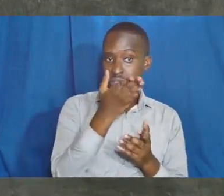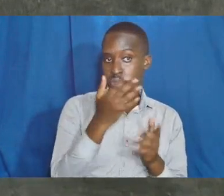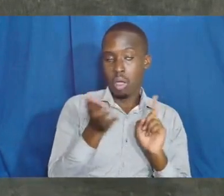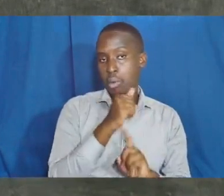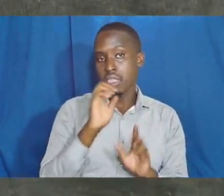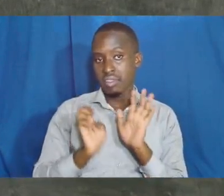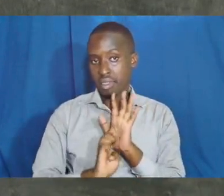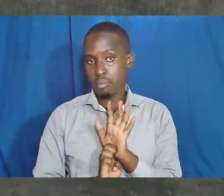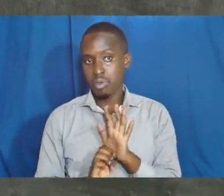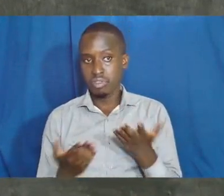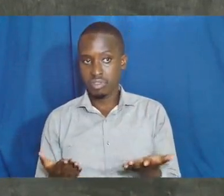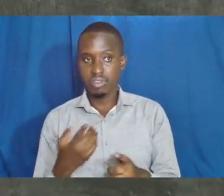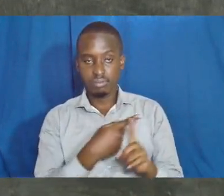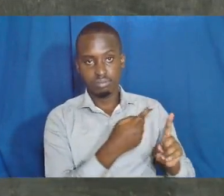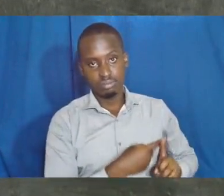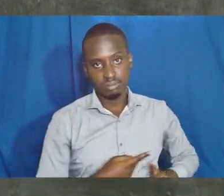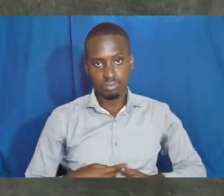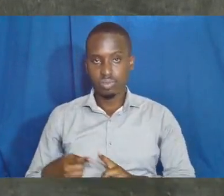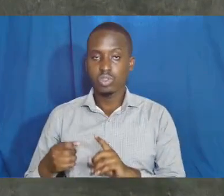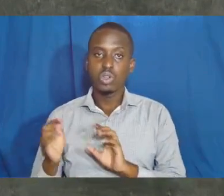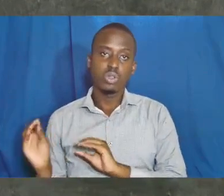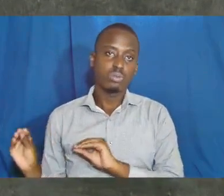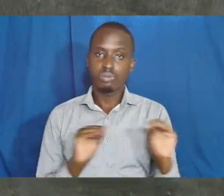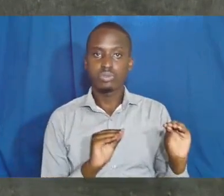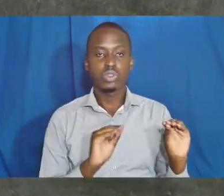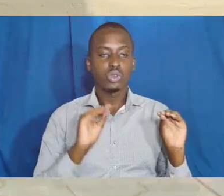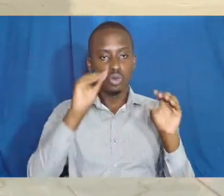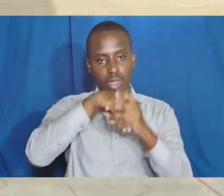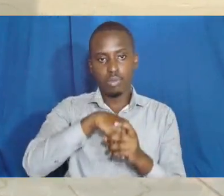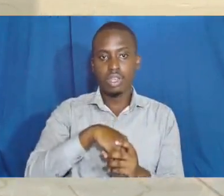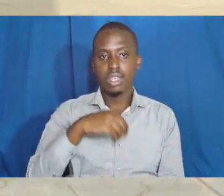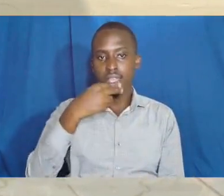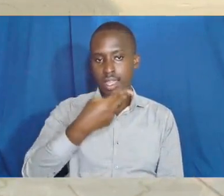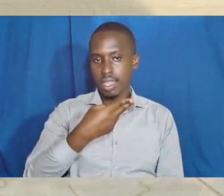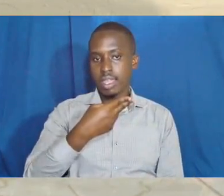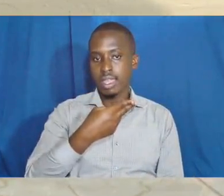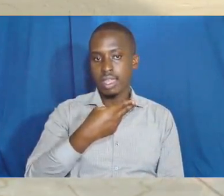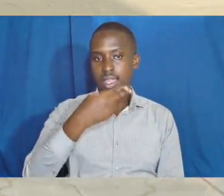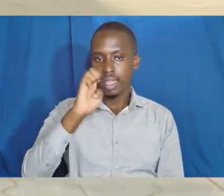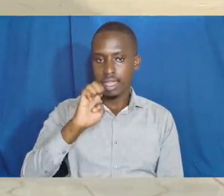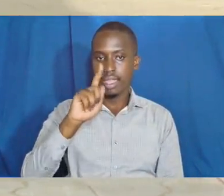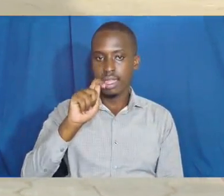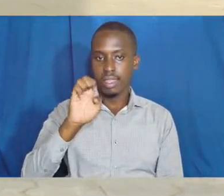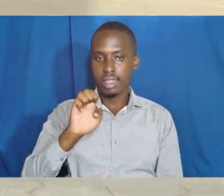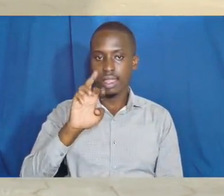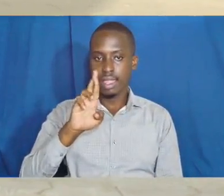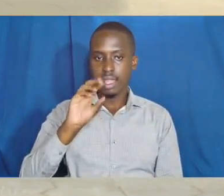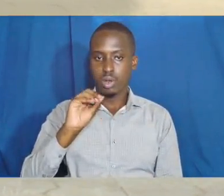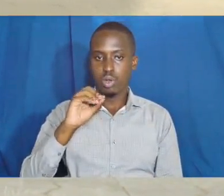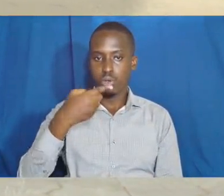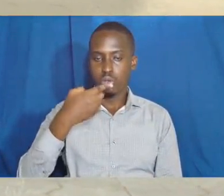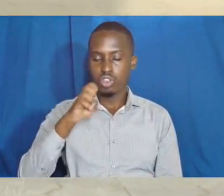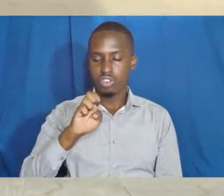examples. So let's talk about the heterogeneous mixtures. So in the